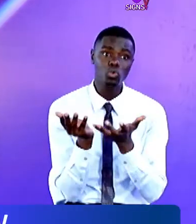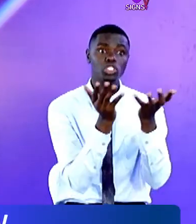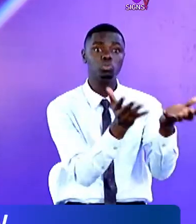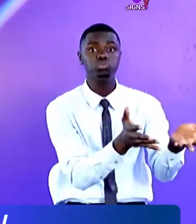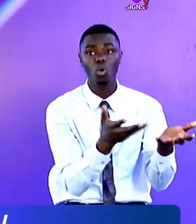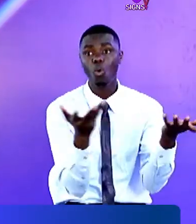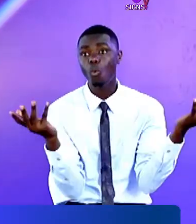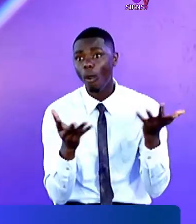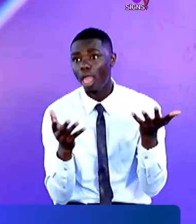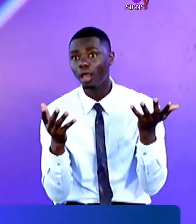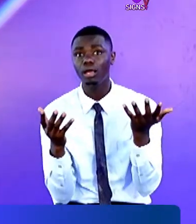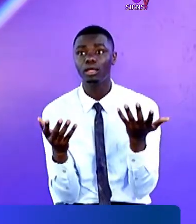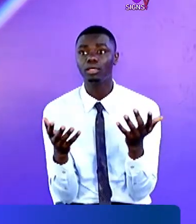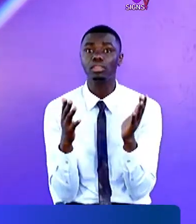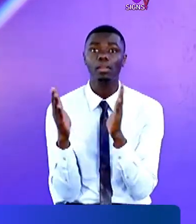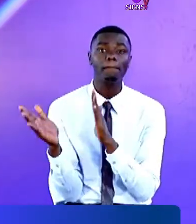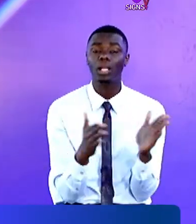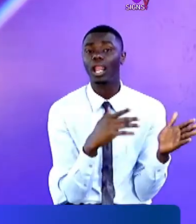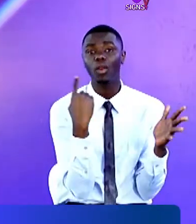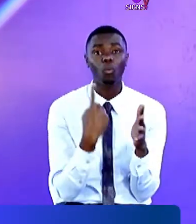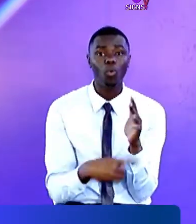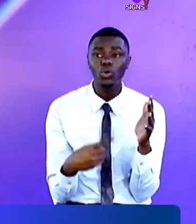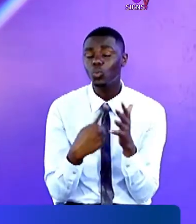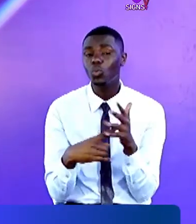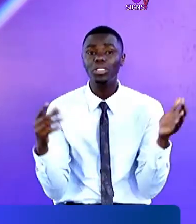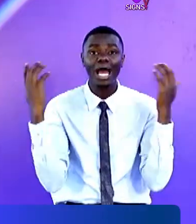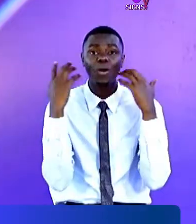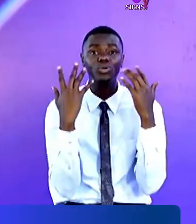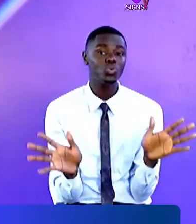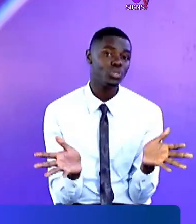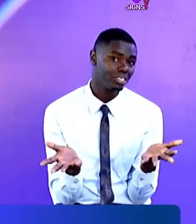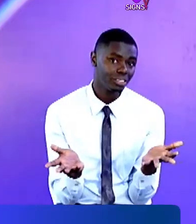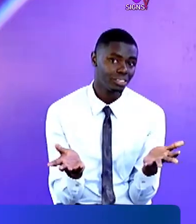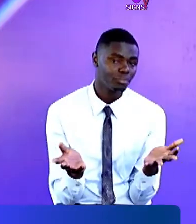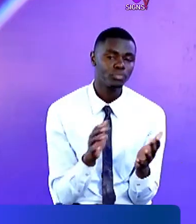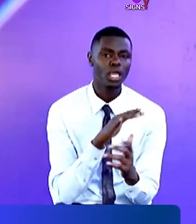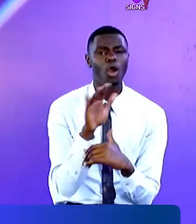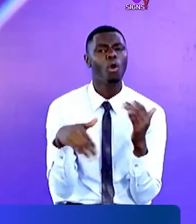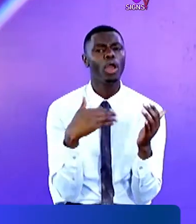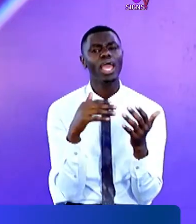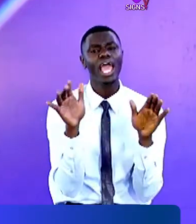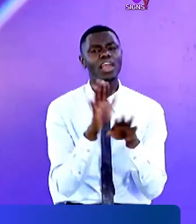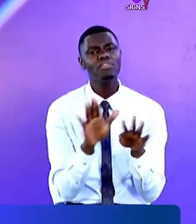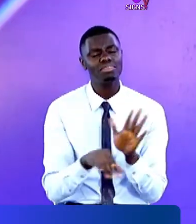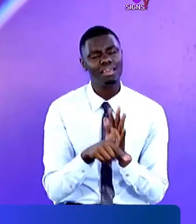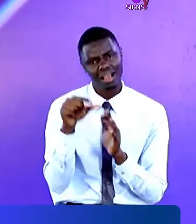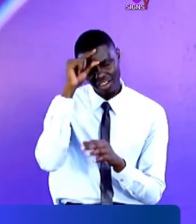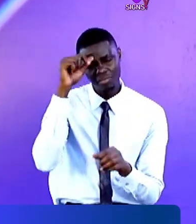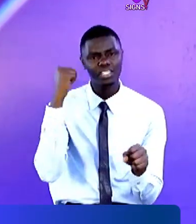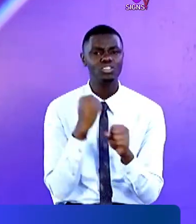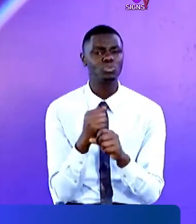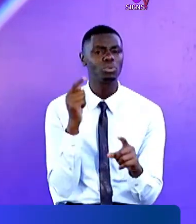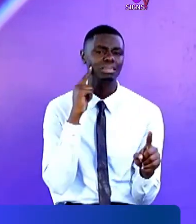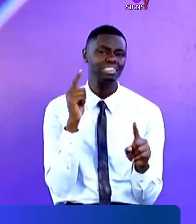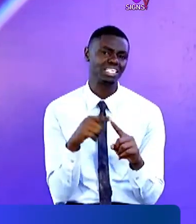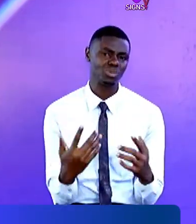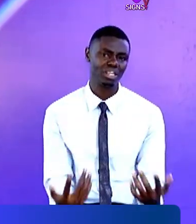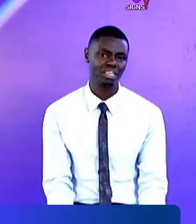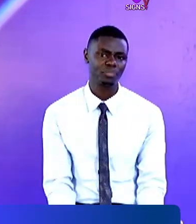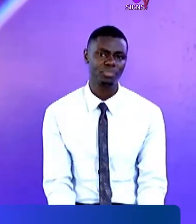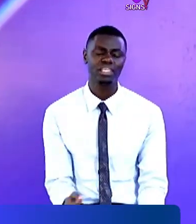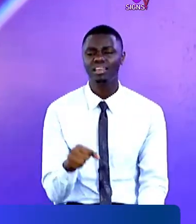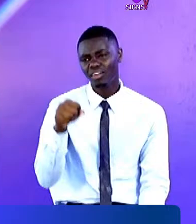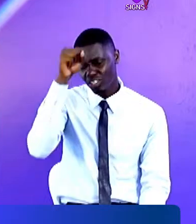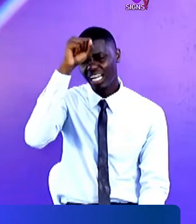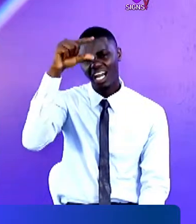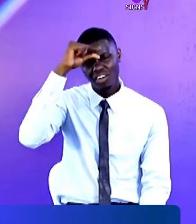one? Which appliances or equipment needs to go to which hospital? So all these things government is doing intentionally, Alan. They are not